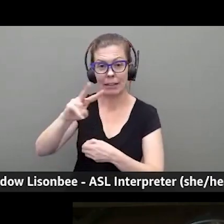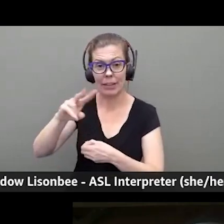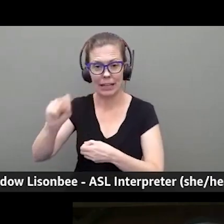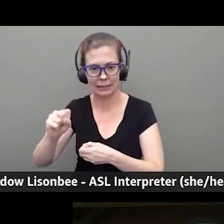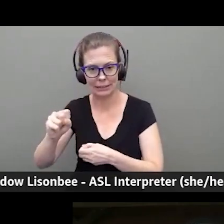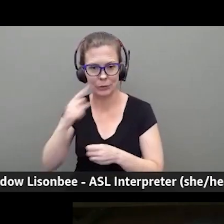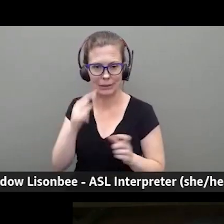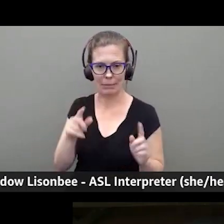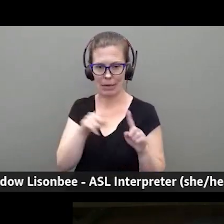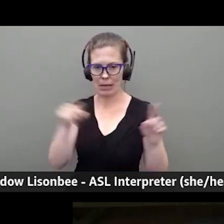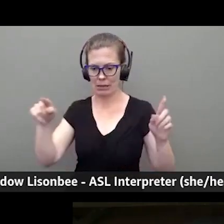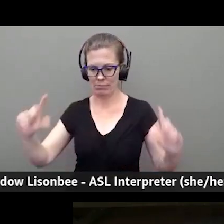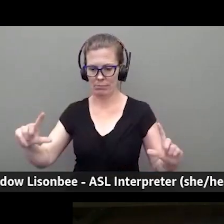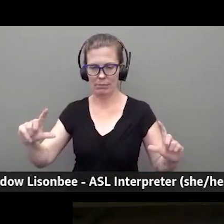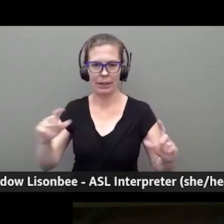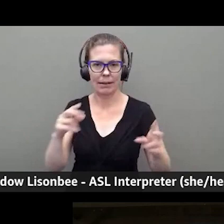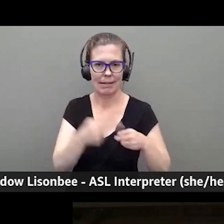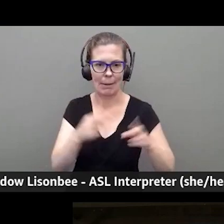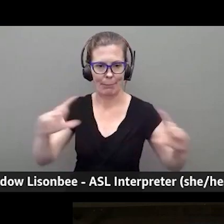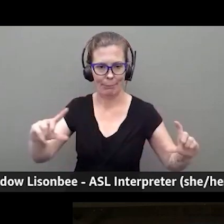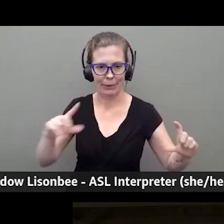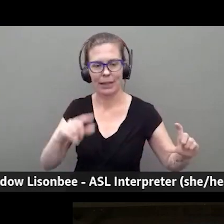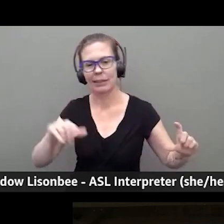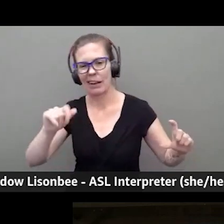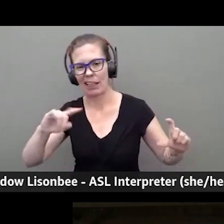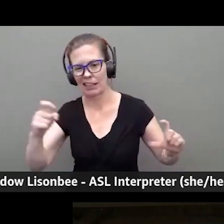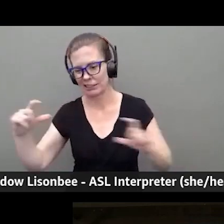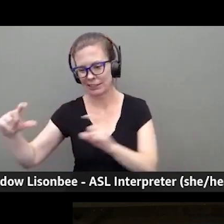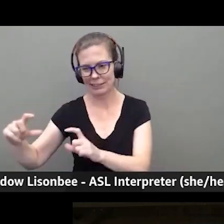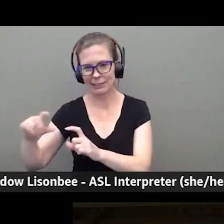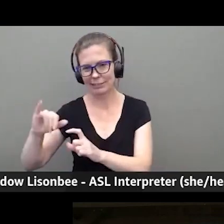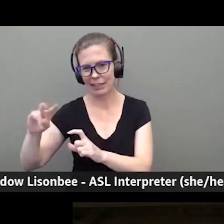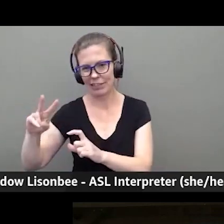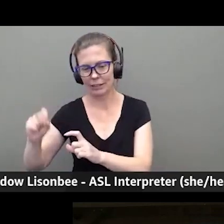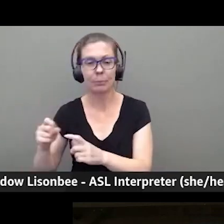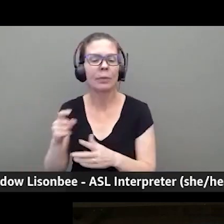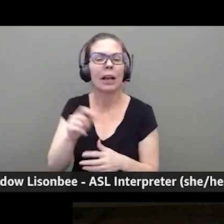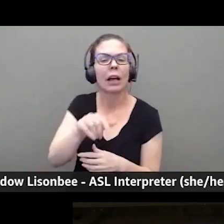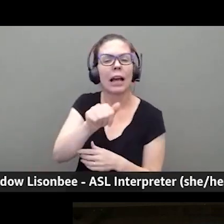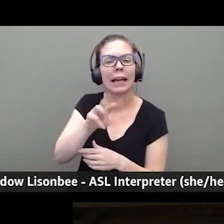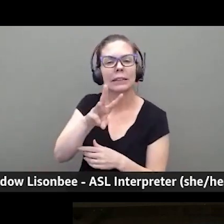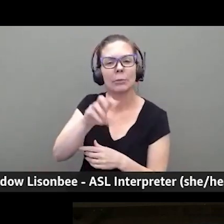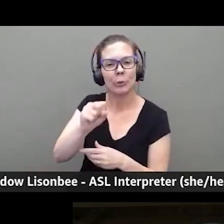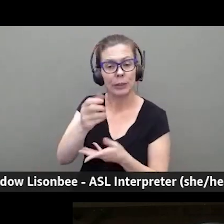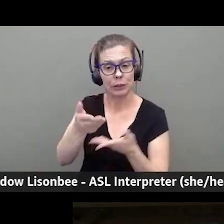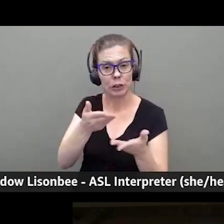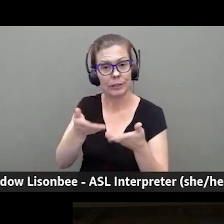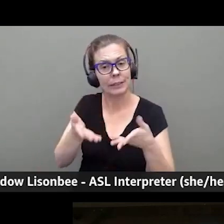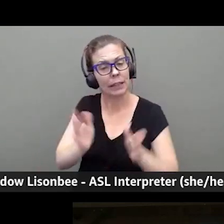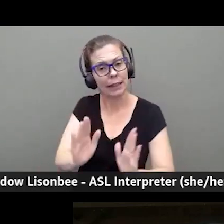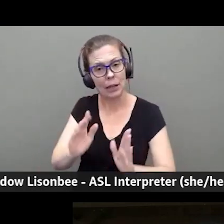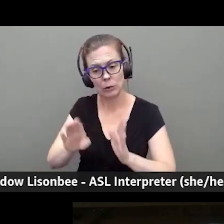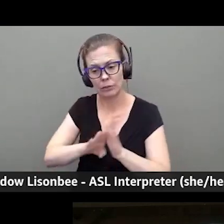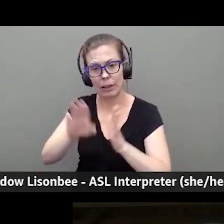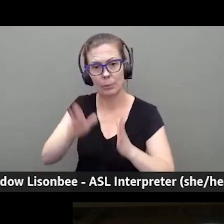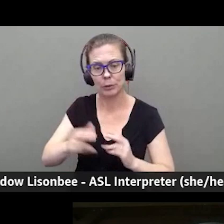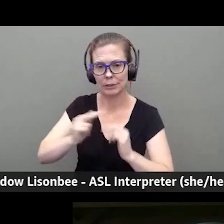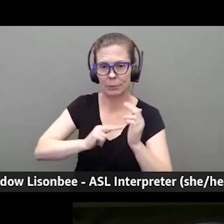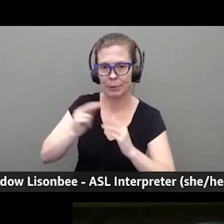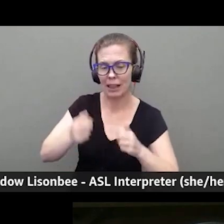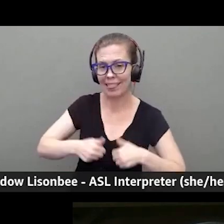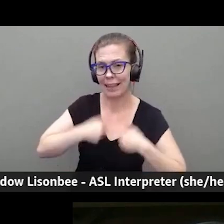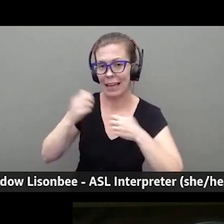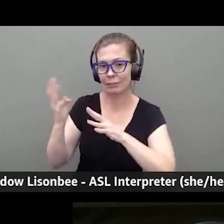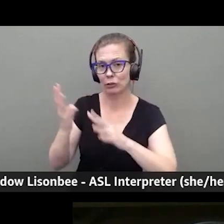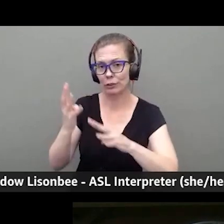my title here and Alex's title, is an AWS service that enables developers to build live streaming